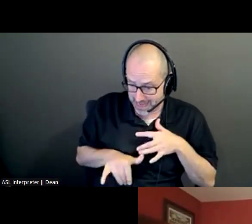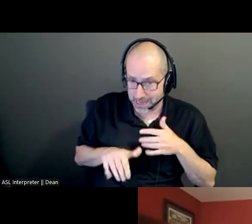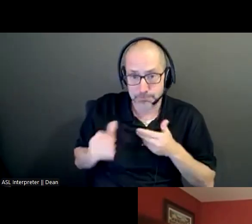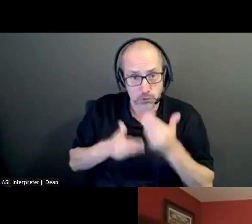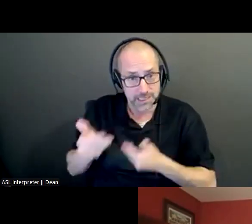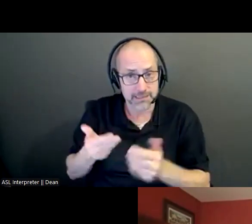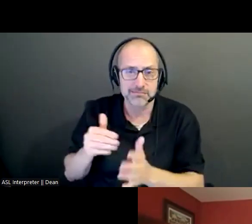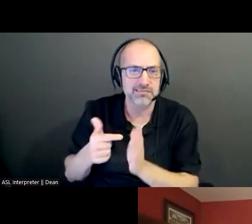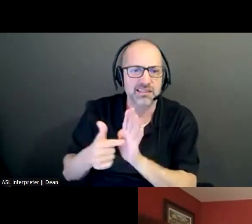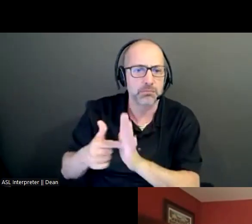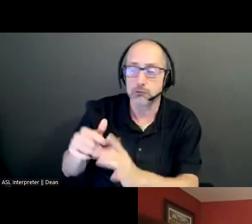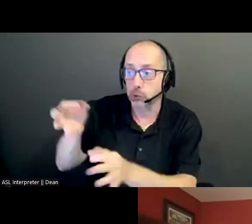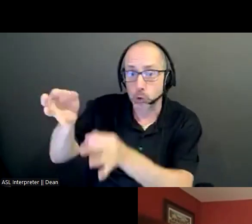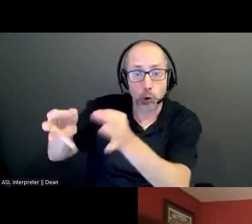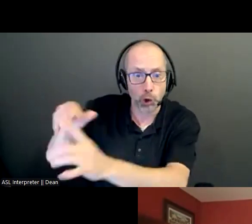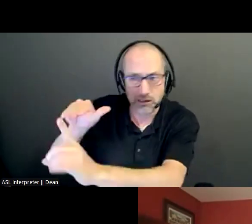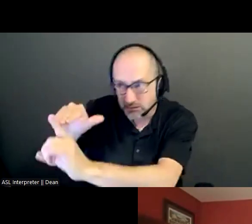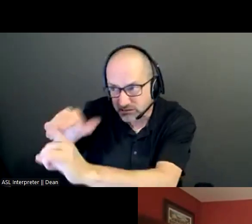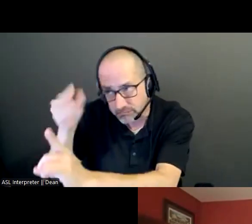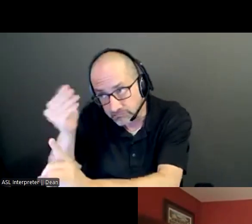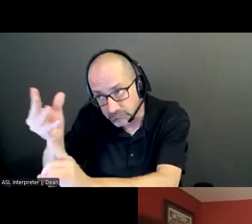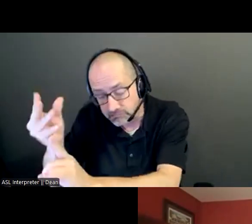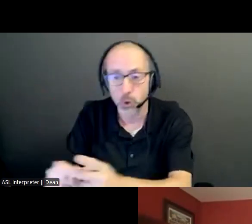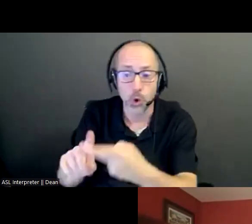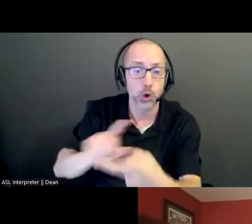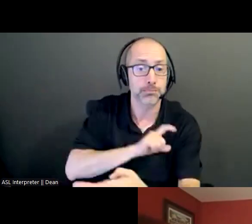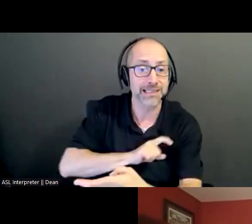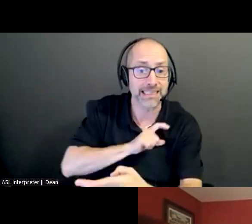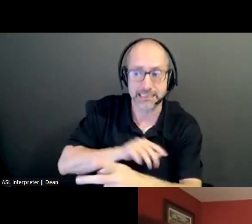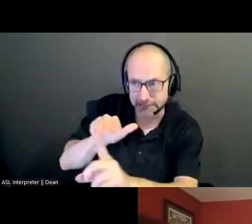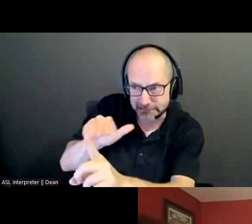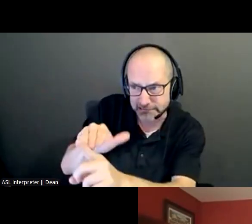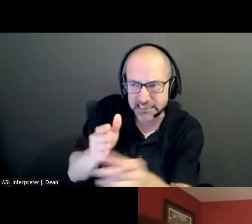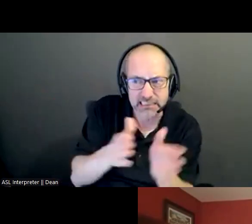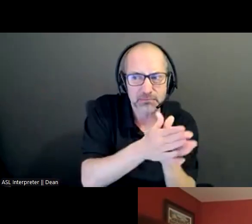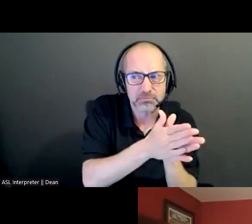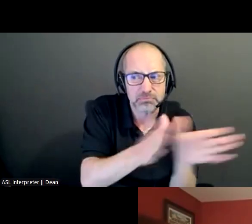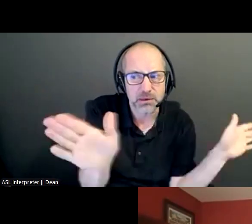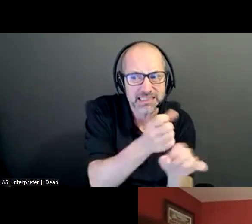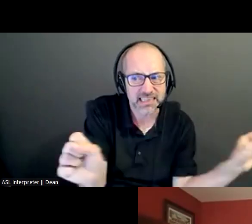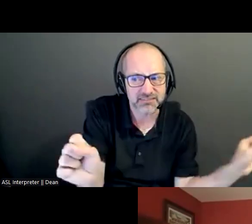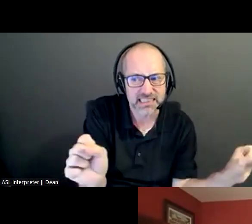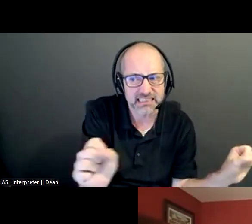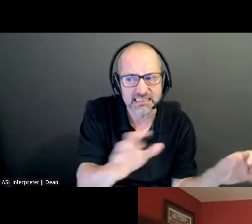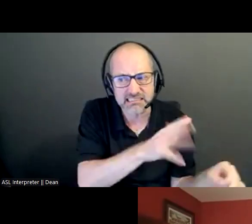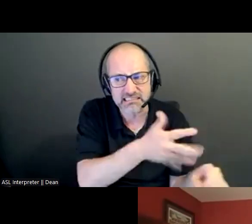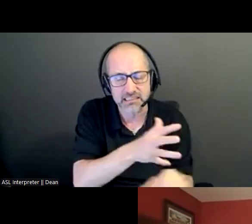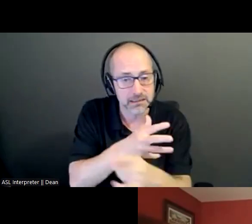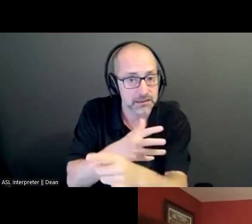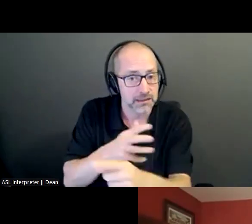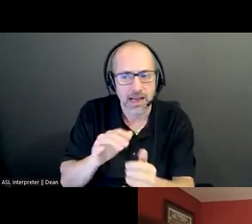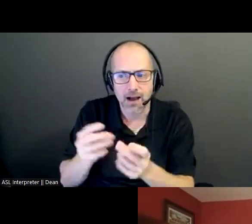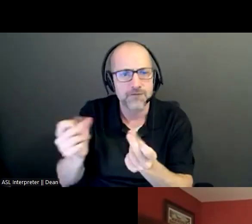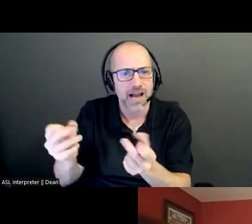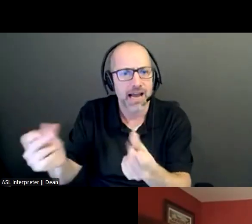or if they try or to the police in terms of public safety, how quickly, how long does it take? How quickly do the applications limit